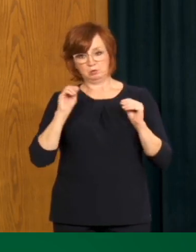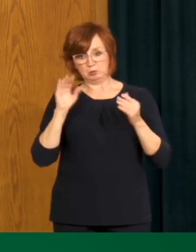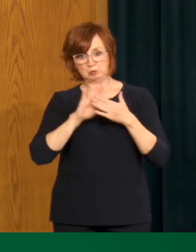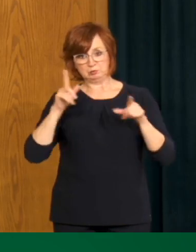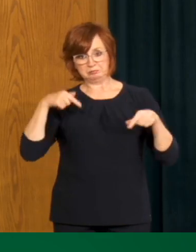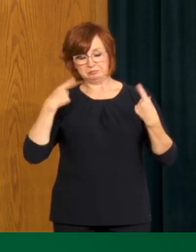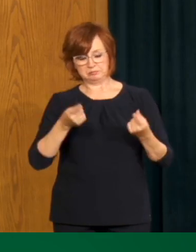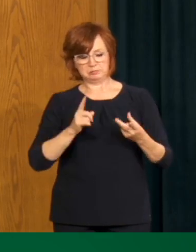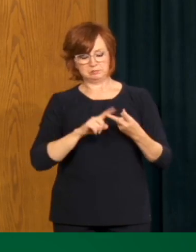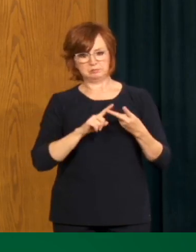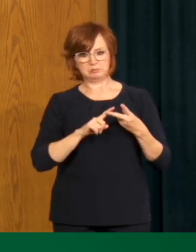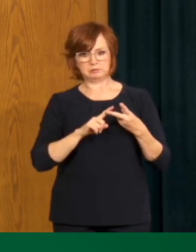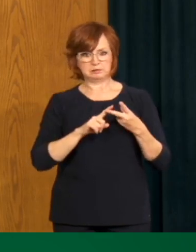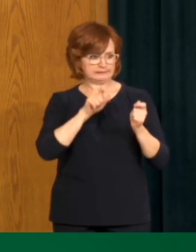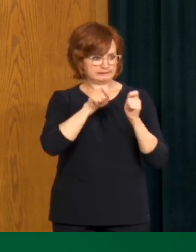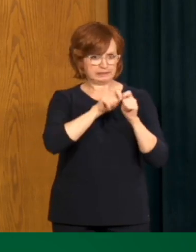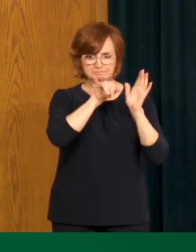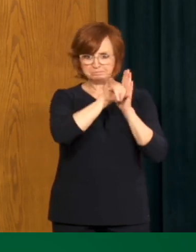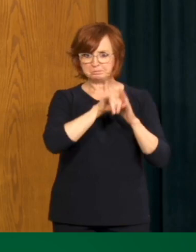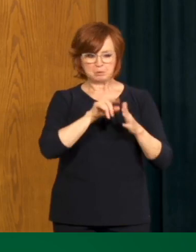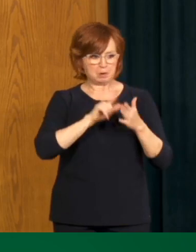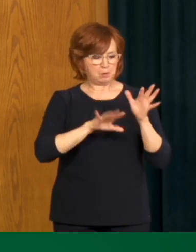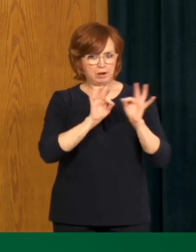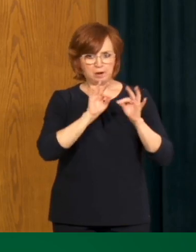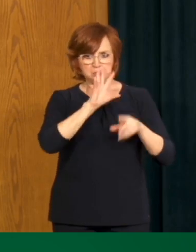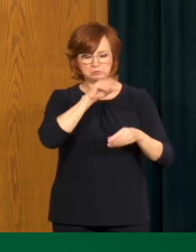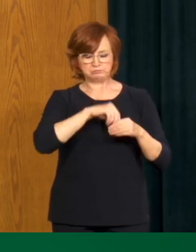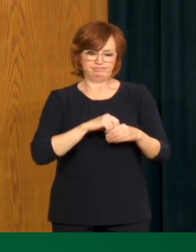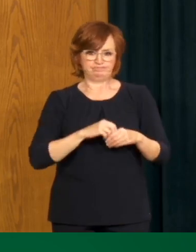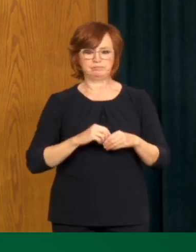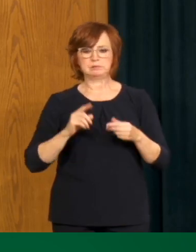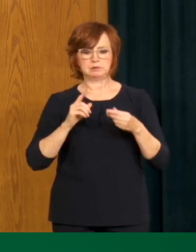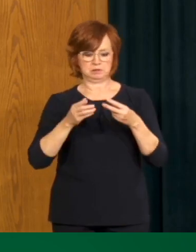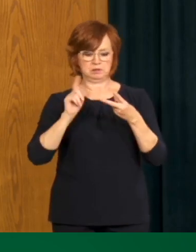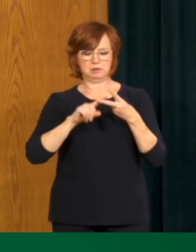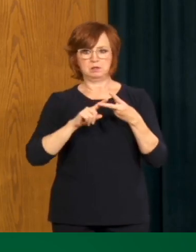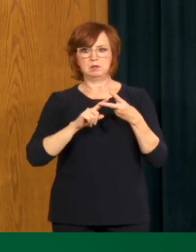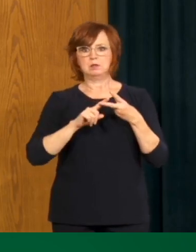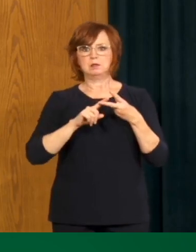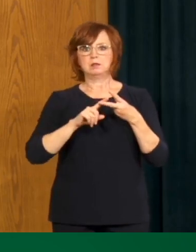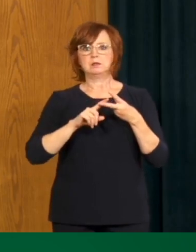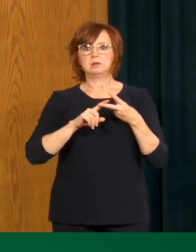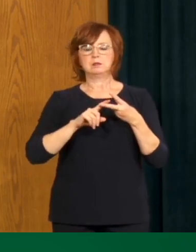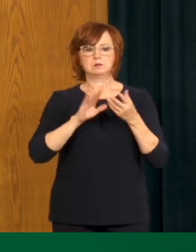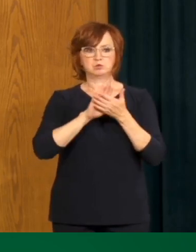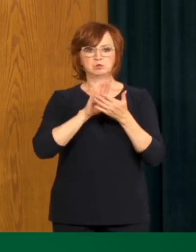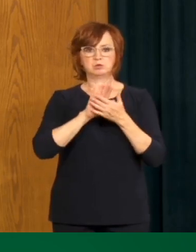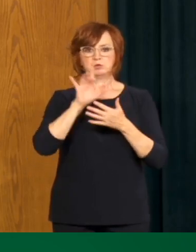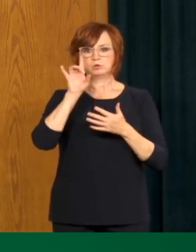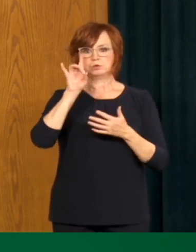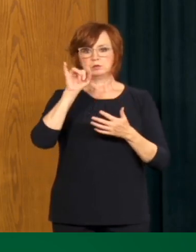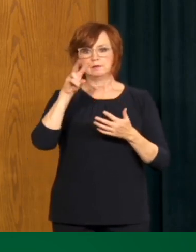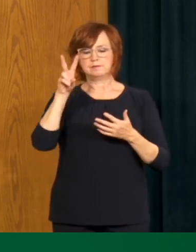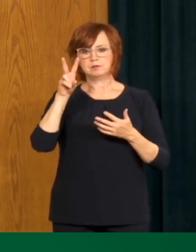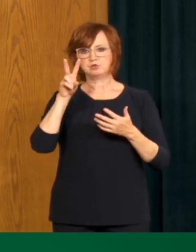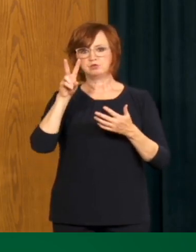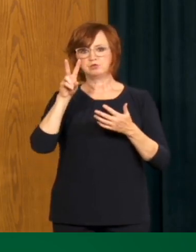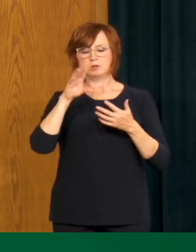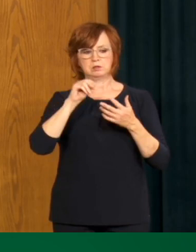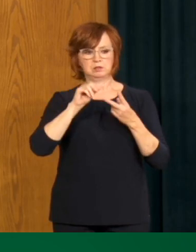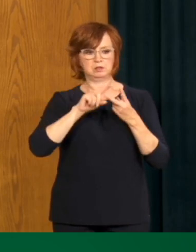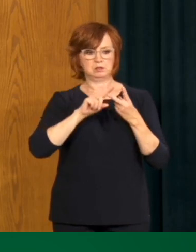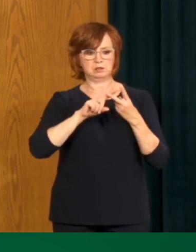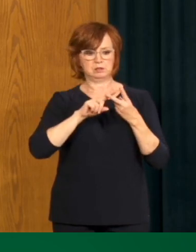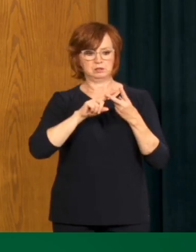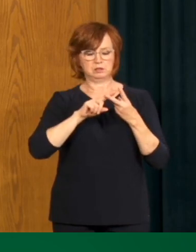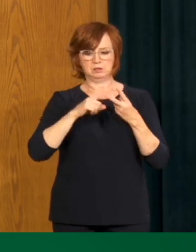quite actively with our school divisions, with our education sector as a whole, on what the parameter, and public